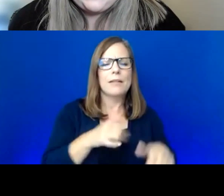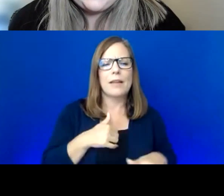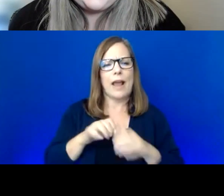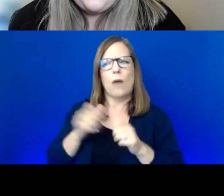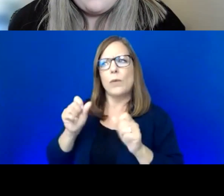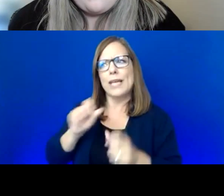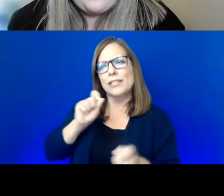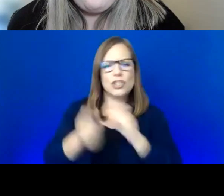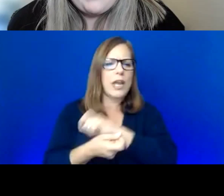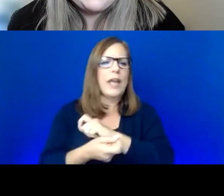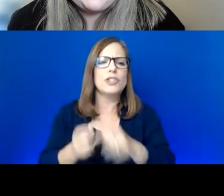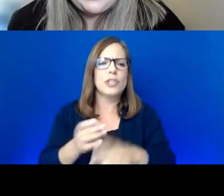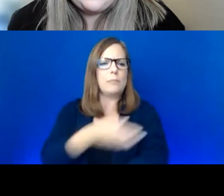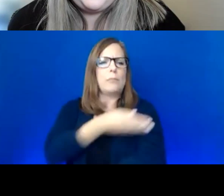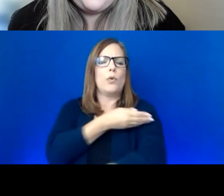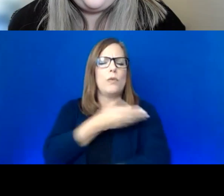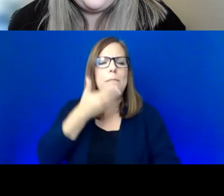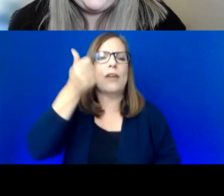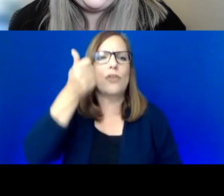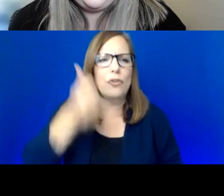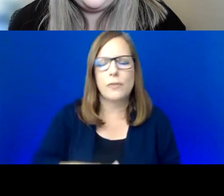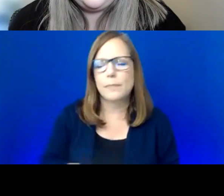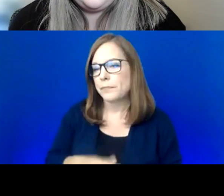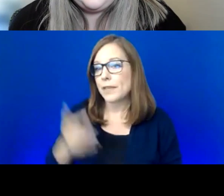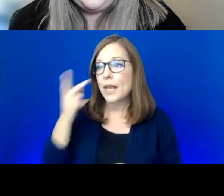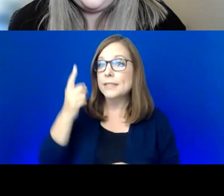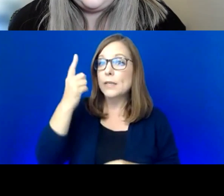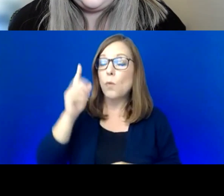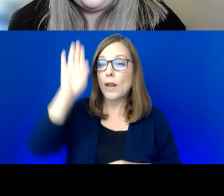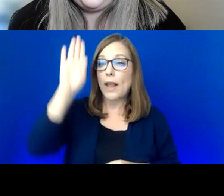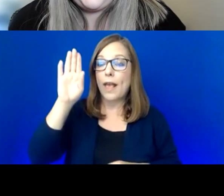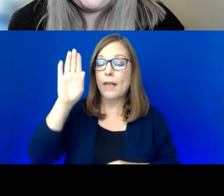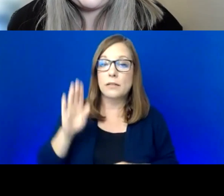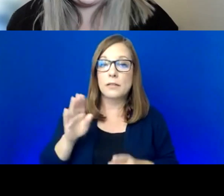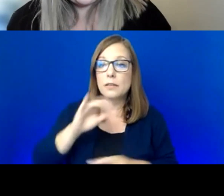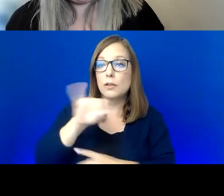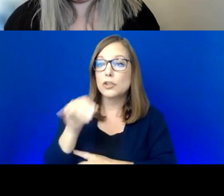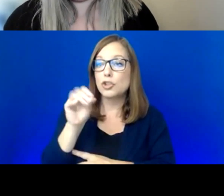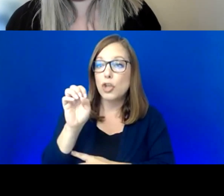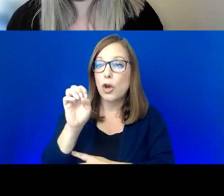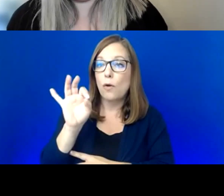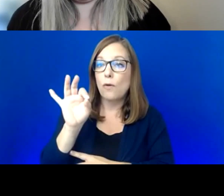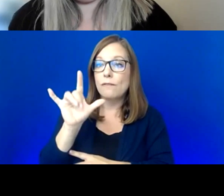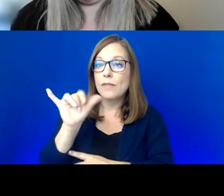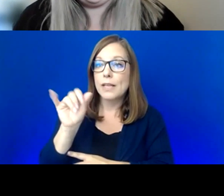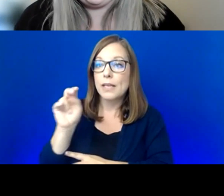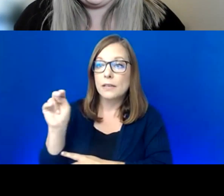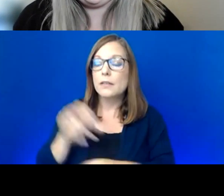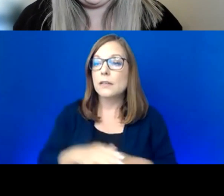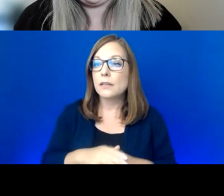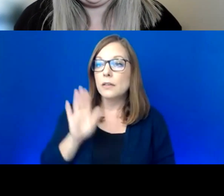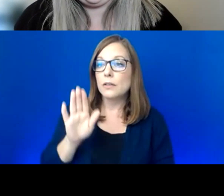Fantastic. And I see we have a hand raised. Joe Flynn. Joe, your line's been open, but you'll need to